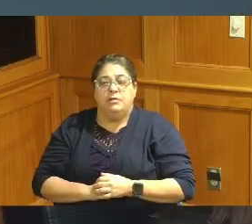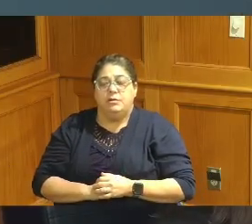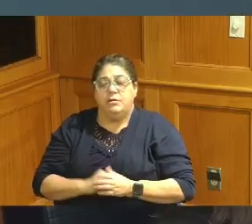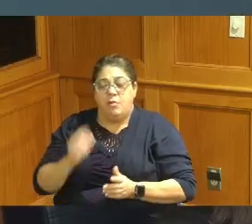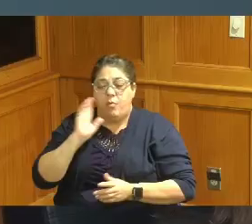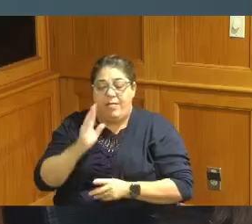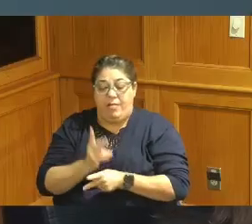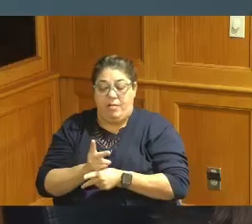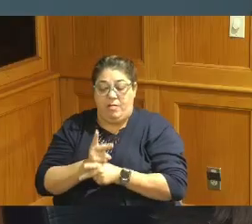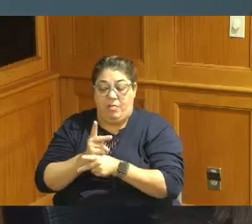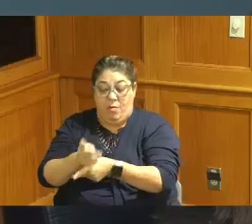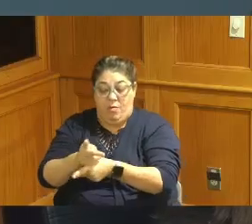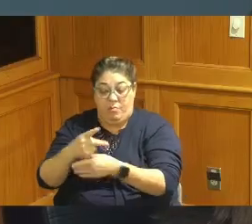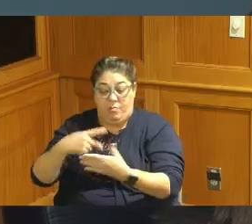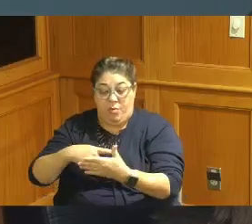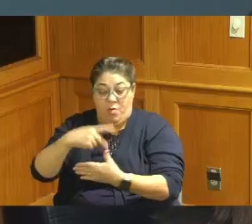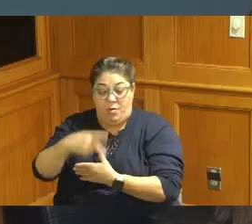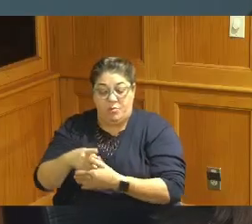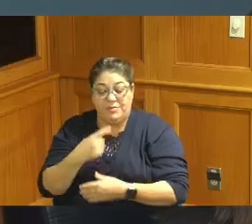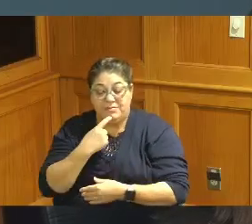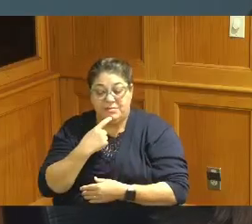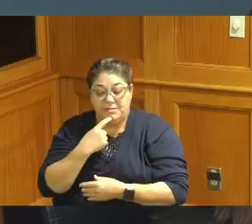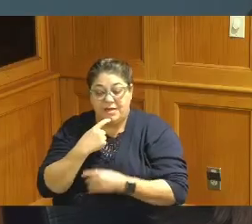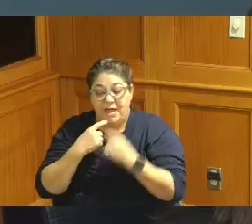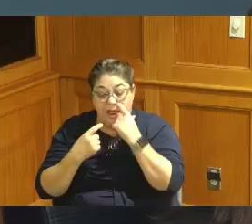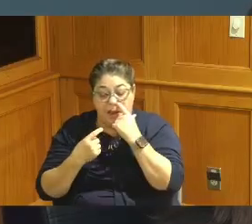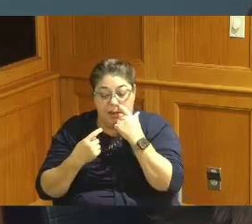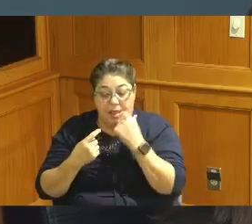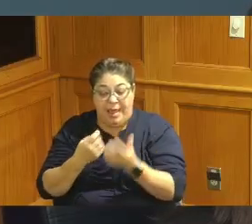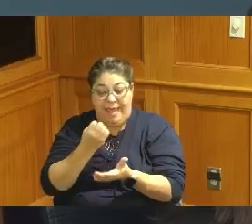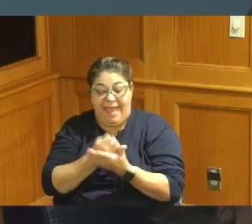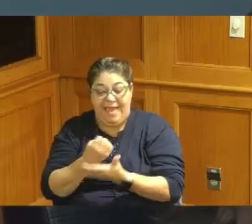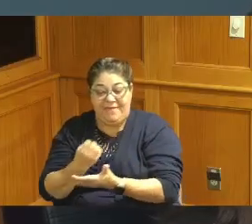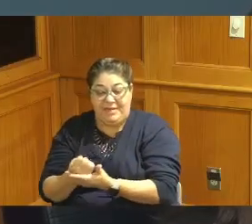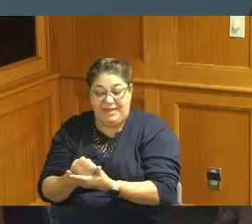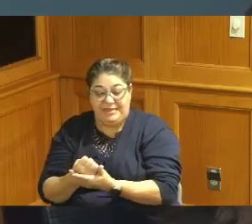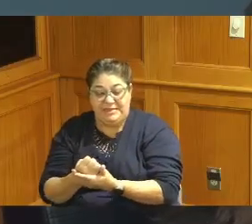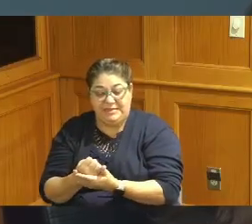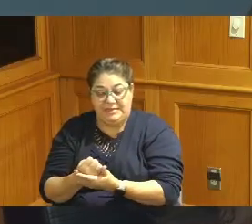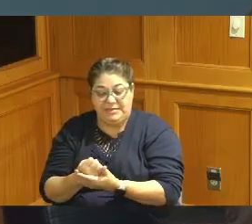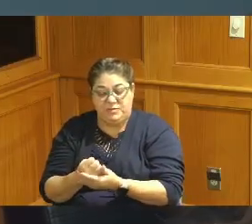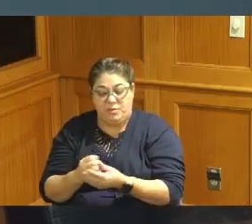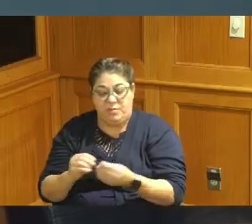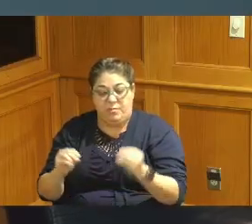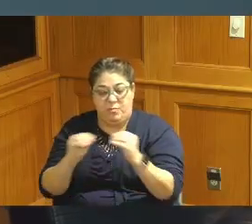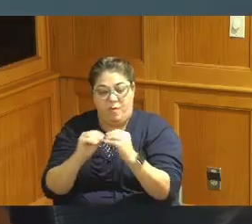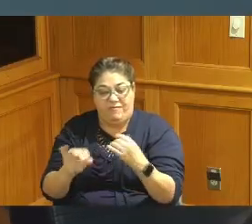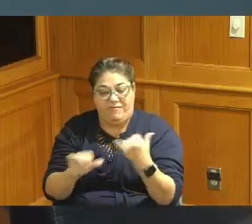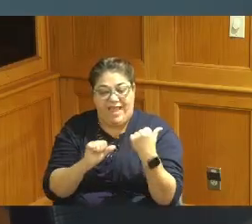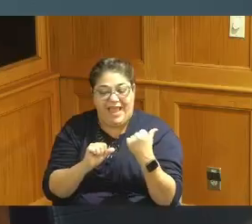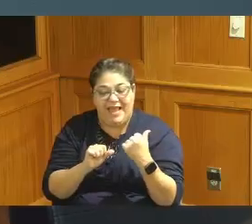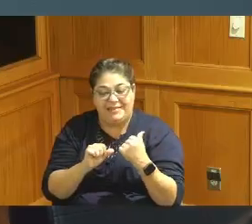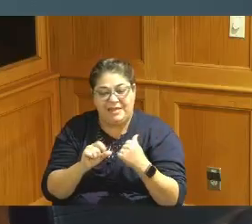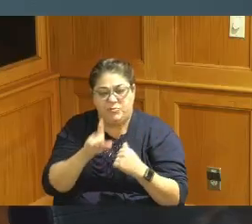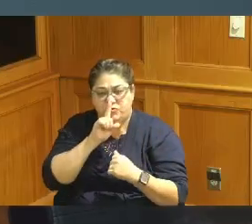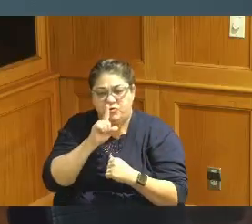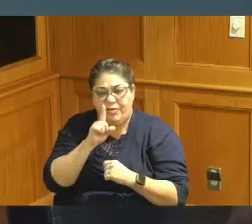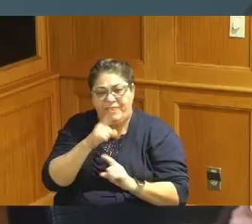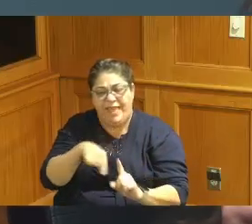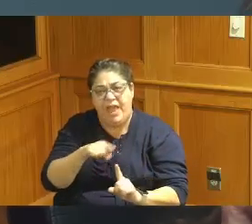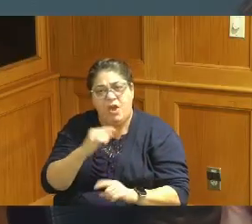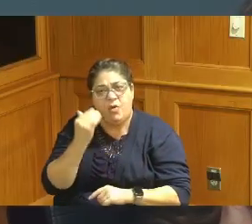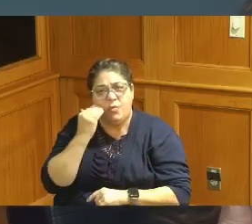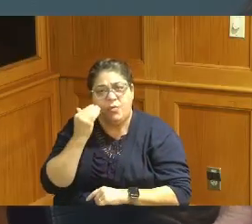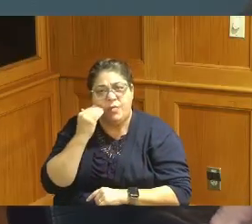the loan program. You were saying the applicants are moving a little faster to get it done. I'm sure they're aware of, as